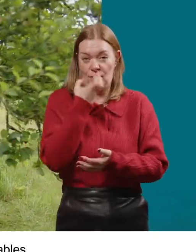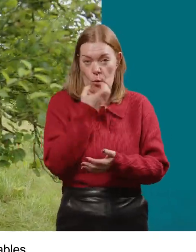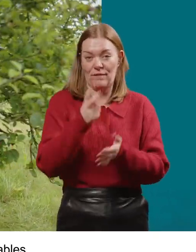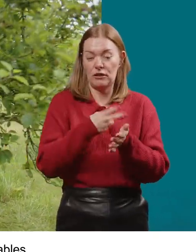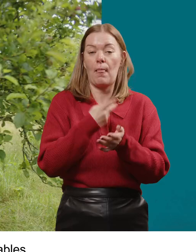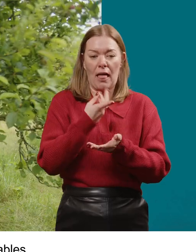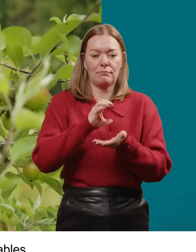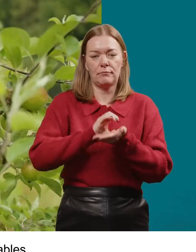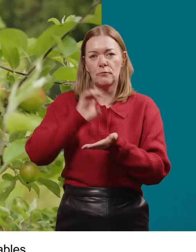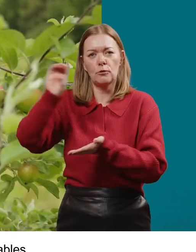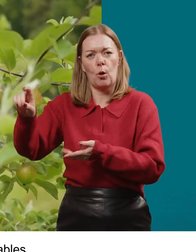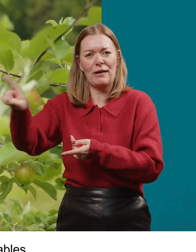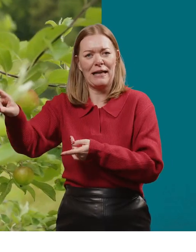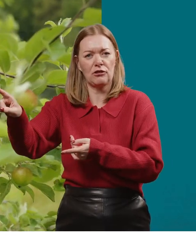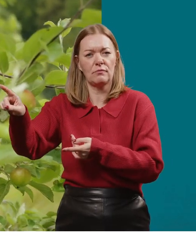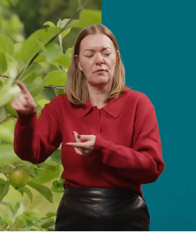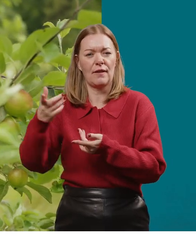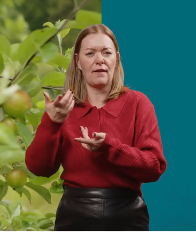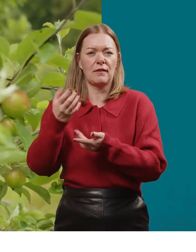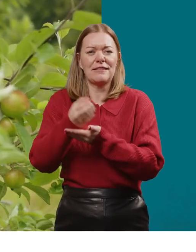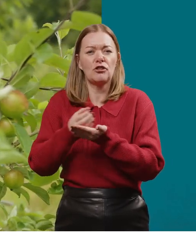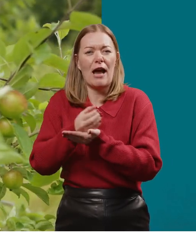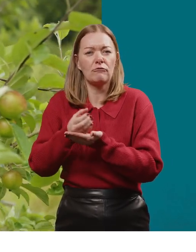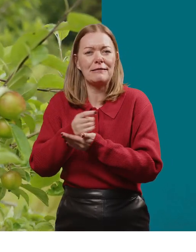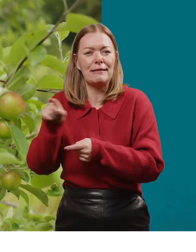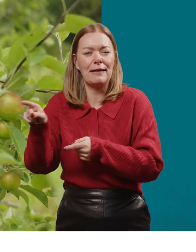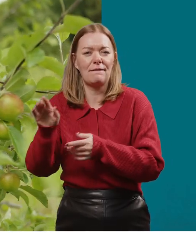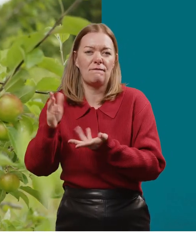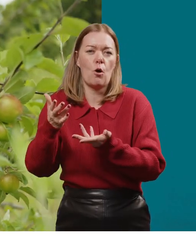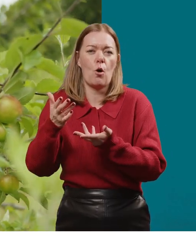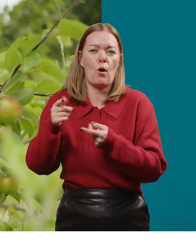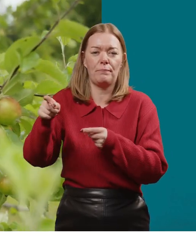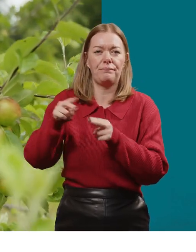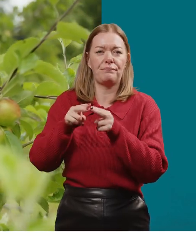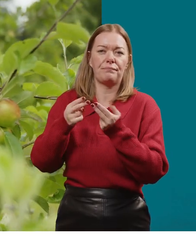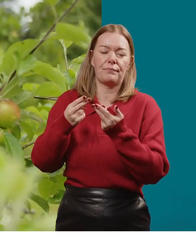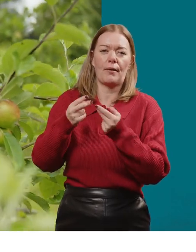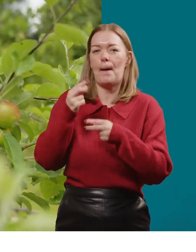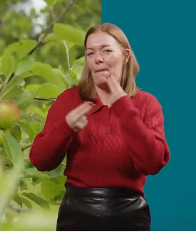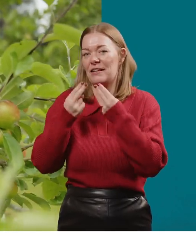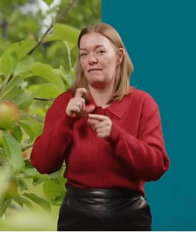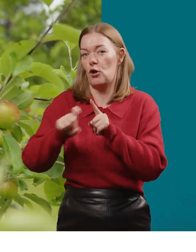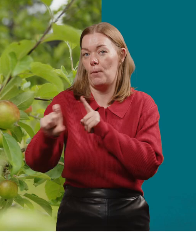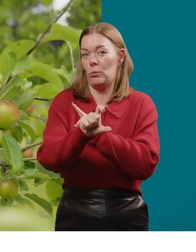are donated to Waste into Wellbeing, a local charity that provides meals for the community.